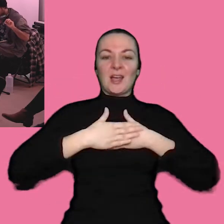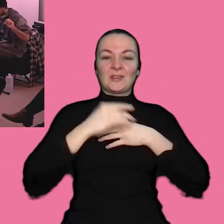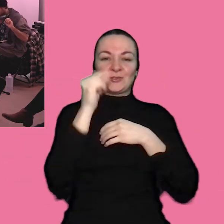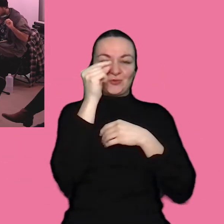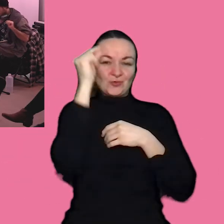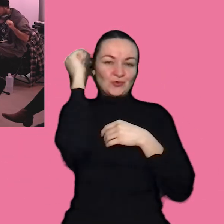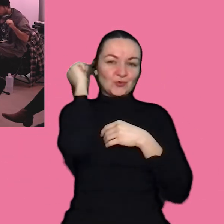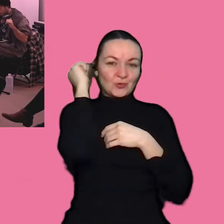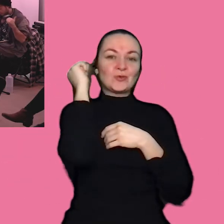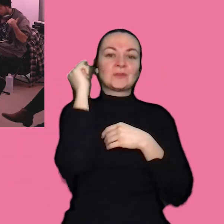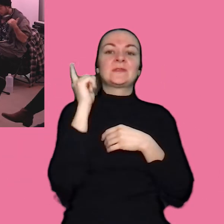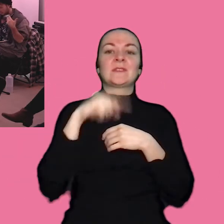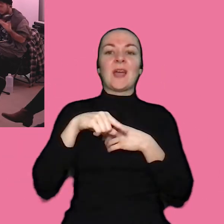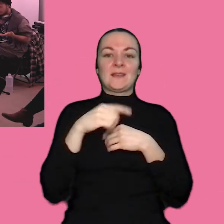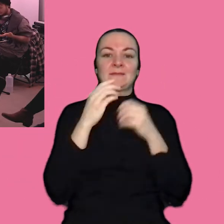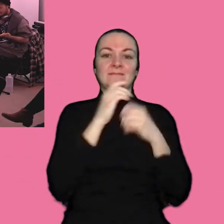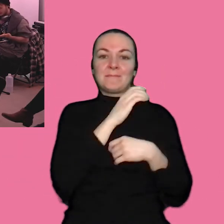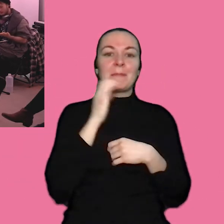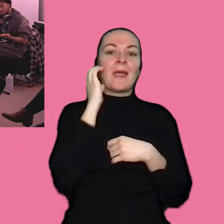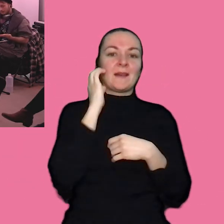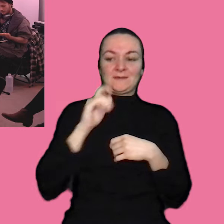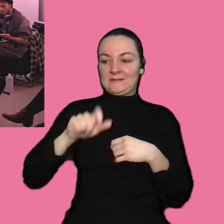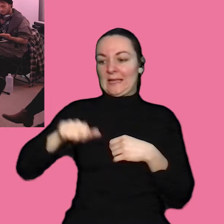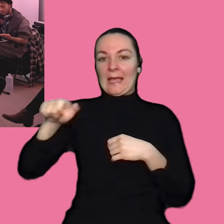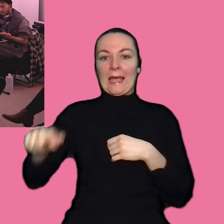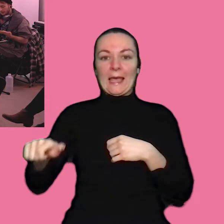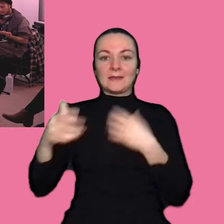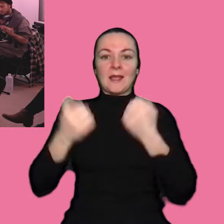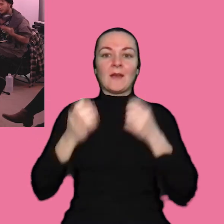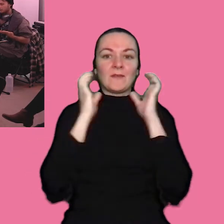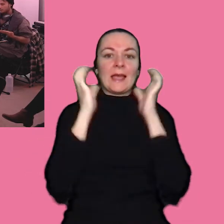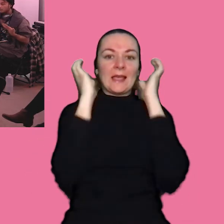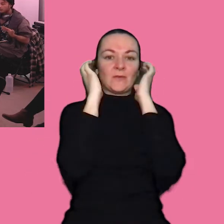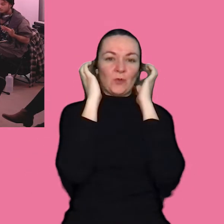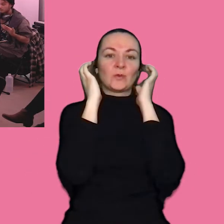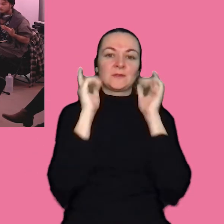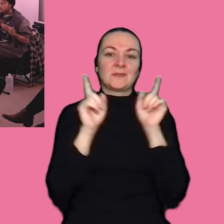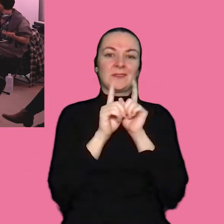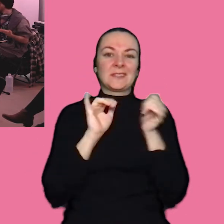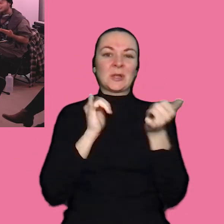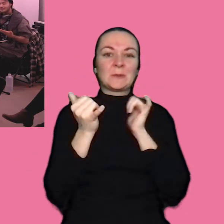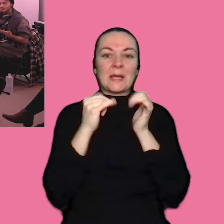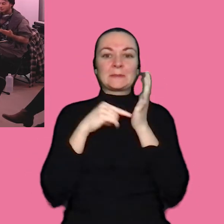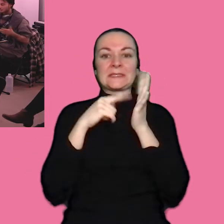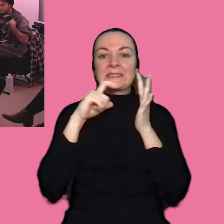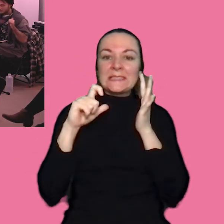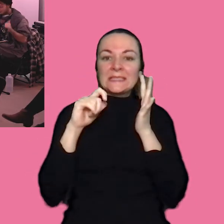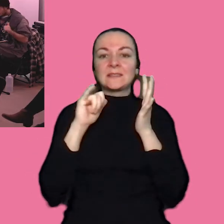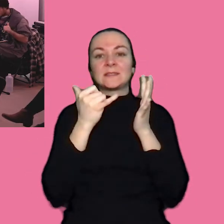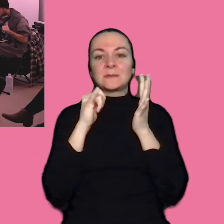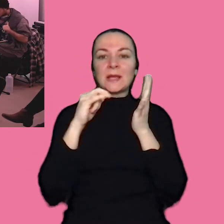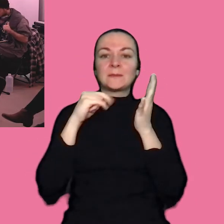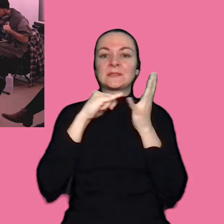short hair and a beard. I sit with a cane and some headphones. Sometimes I tick and sometimes